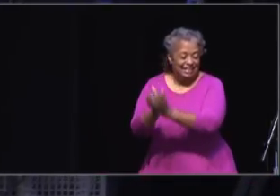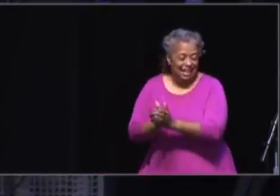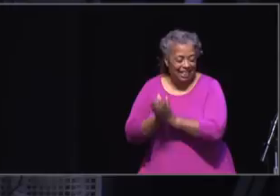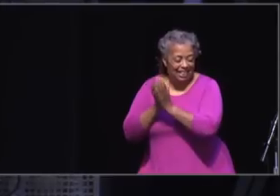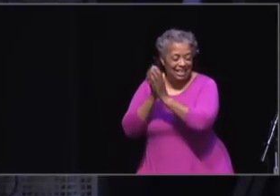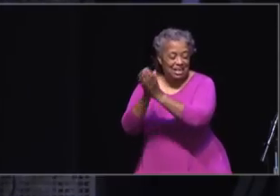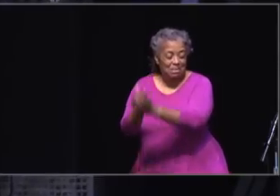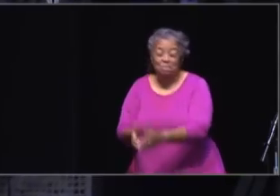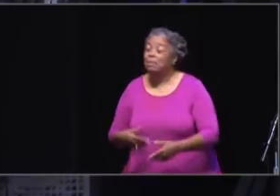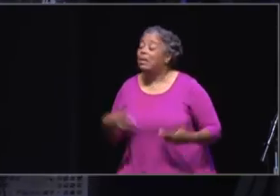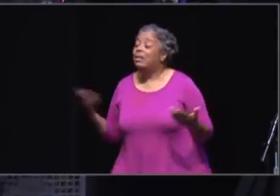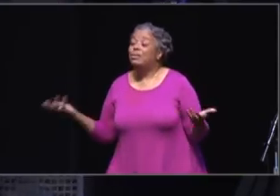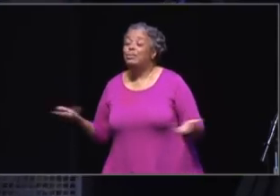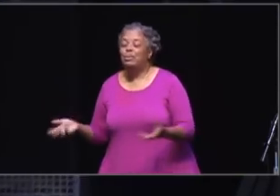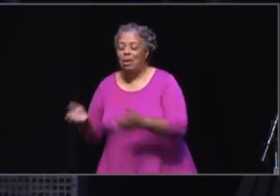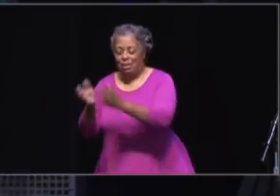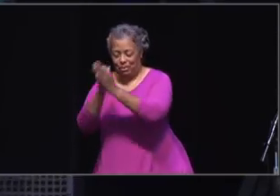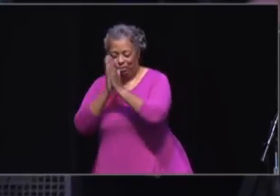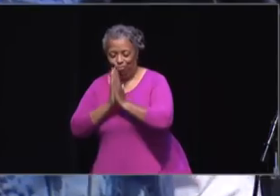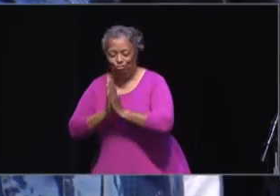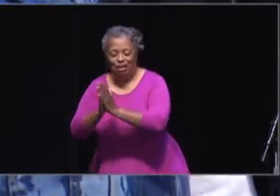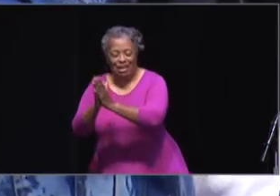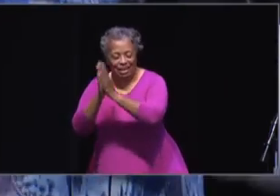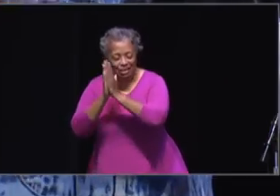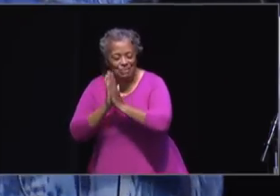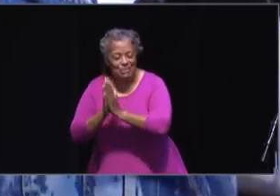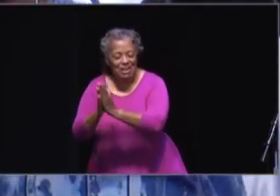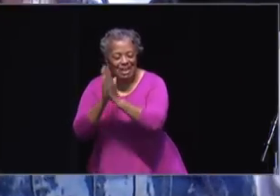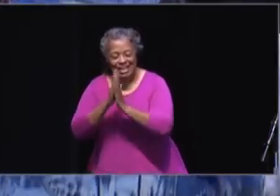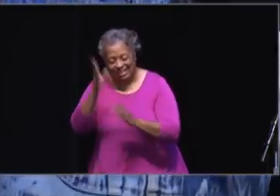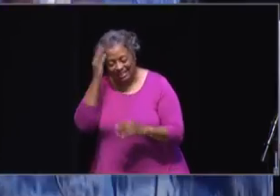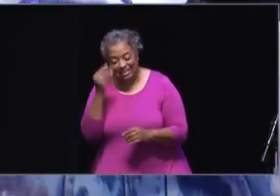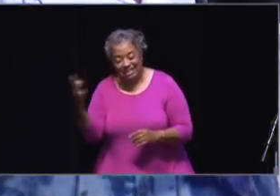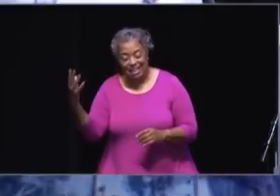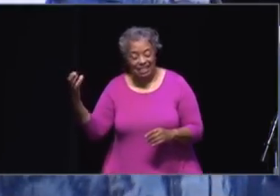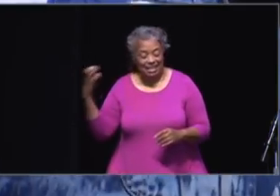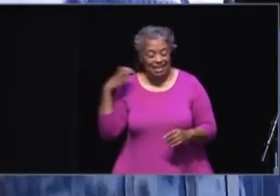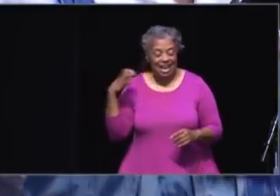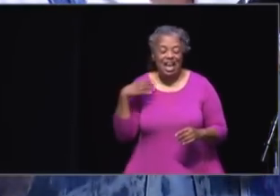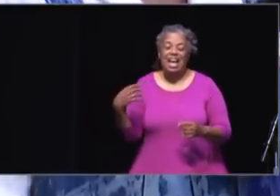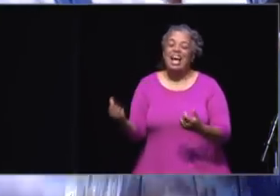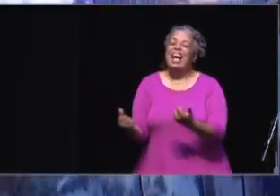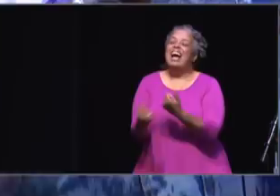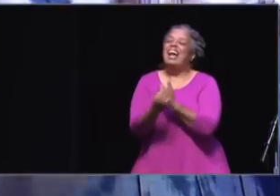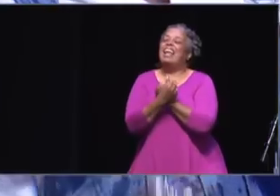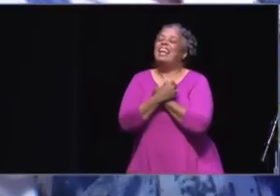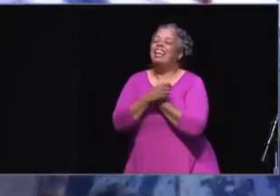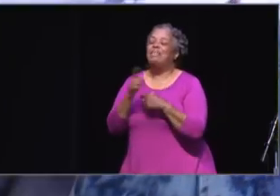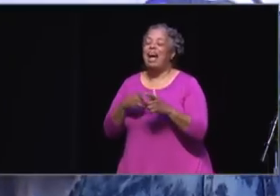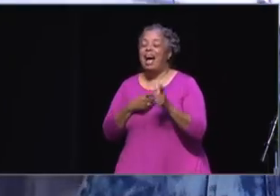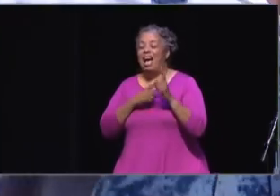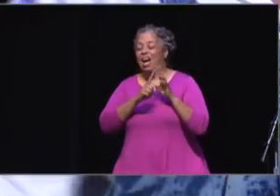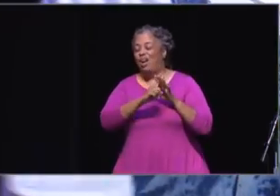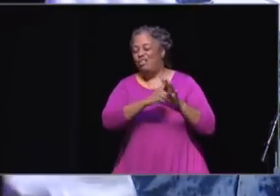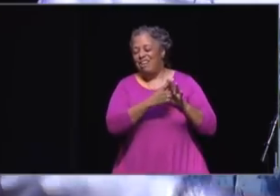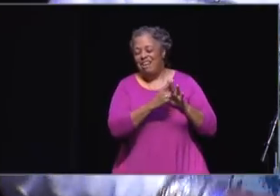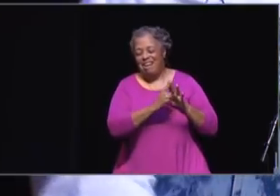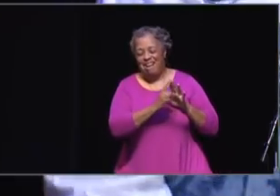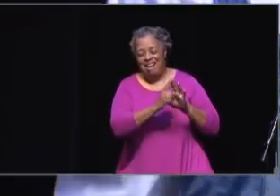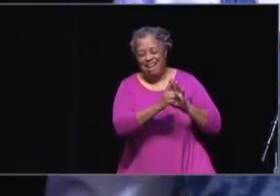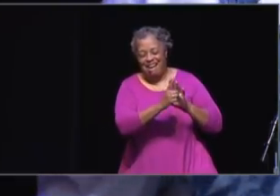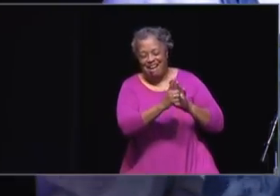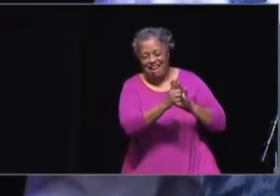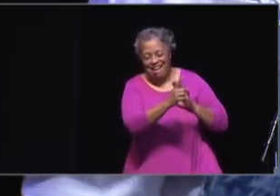was praying, praying, praying. Tell him I love, love to run. Tell him I'm